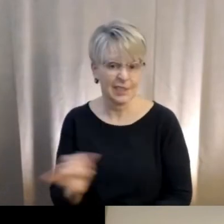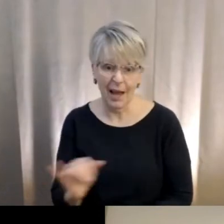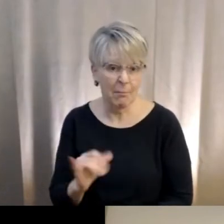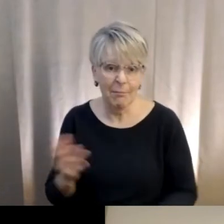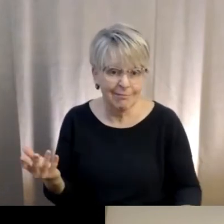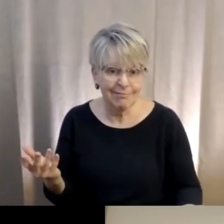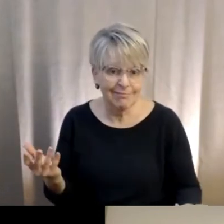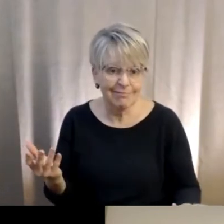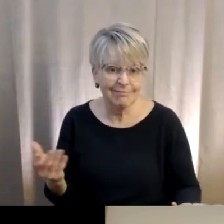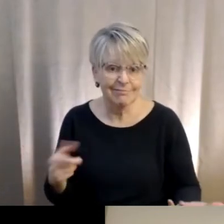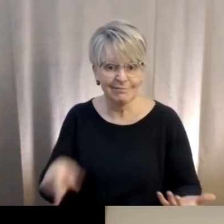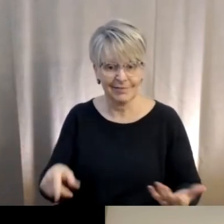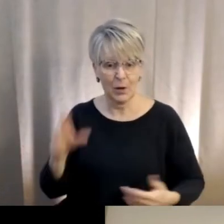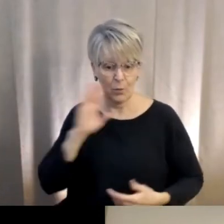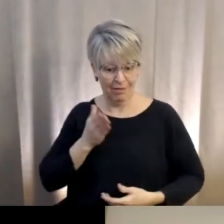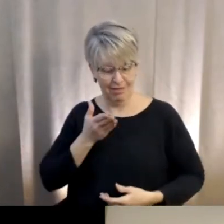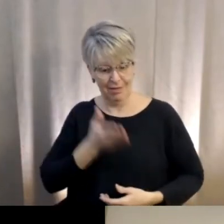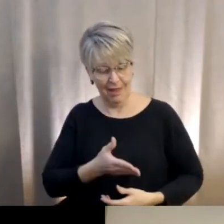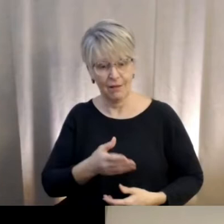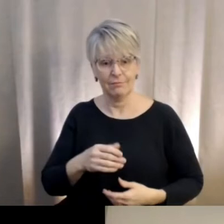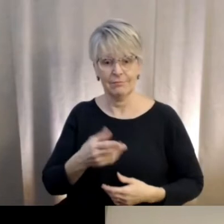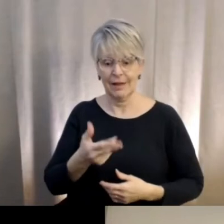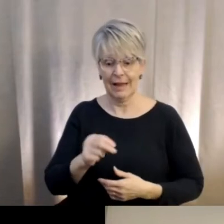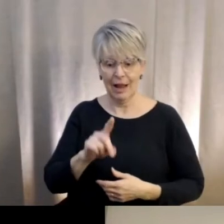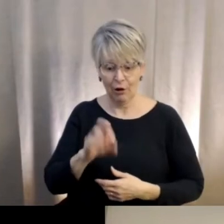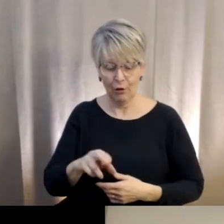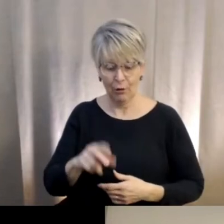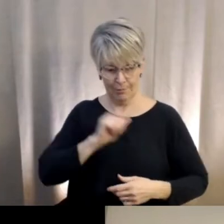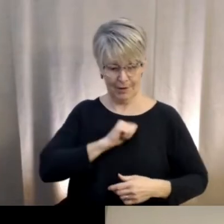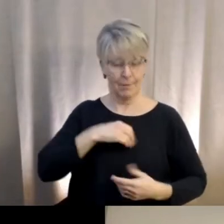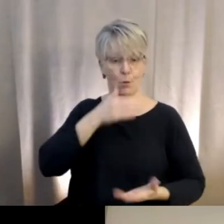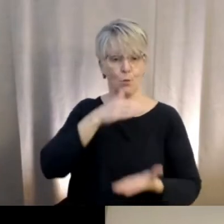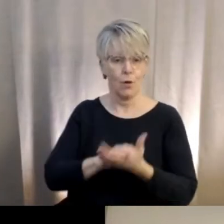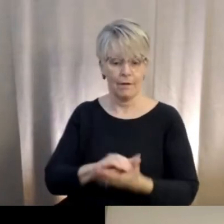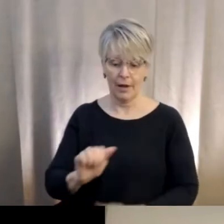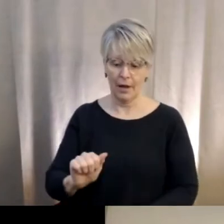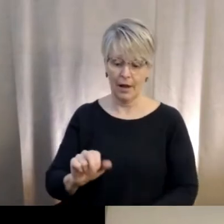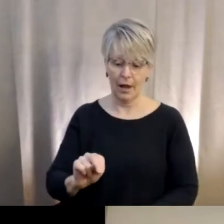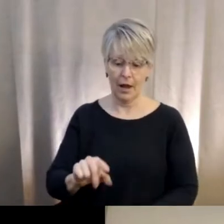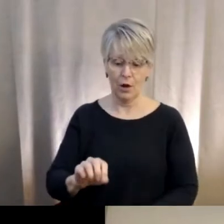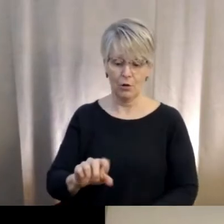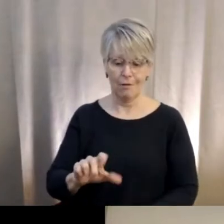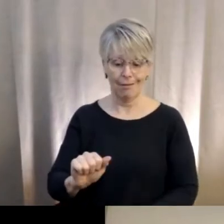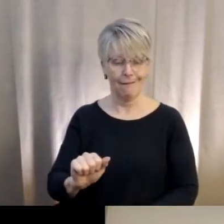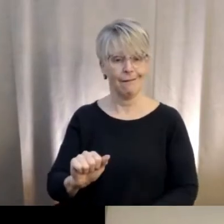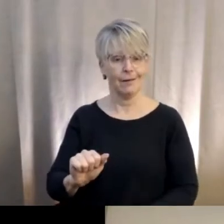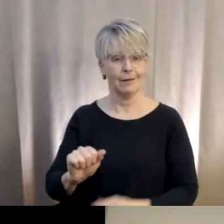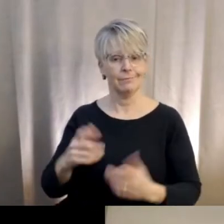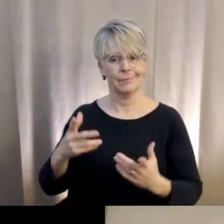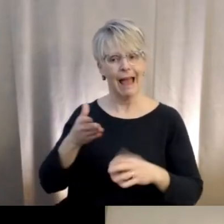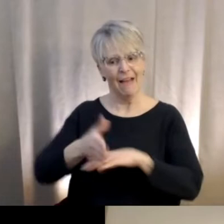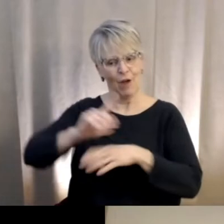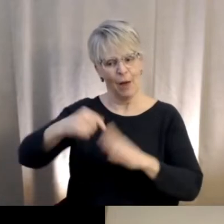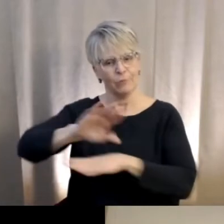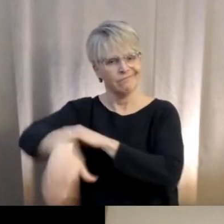us, the handlers, myself and my wife, Angela, more predominantly after hours, but